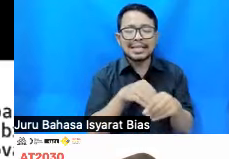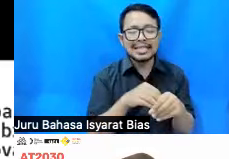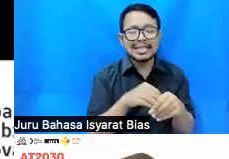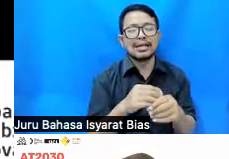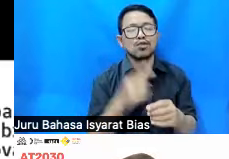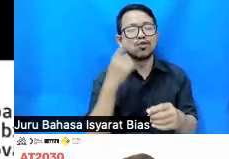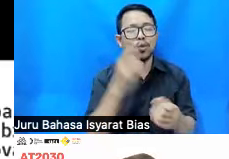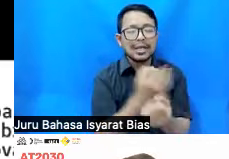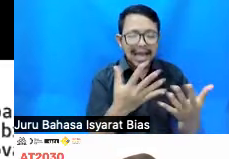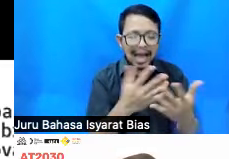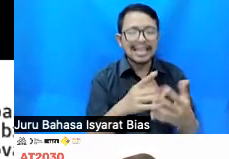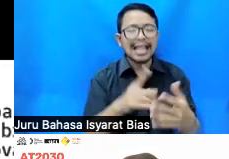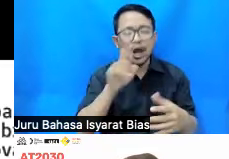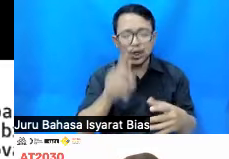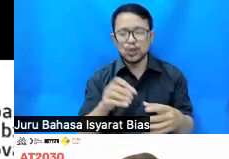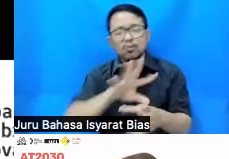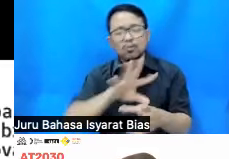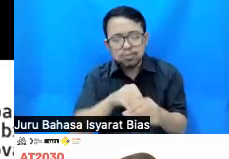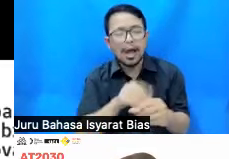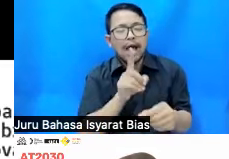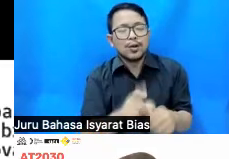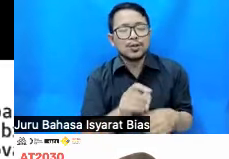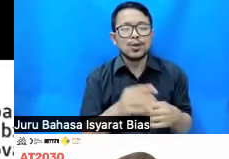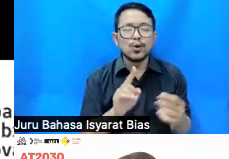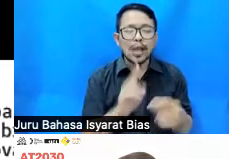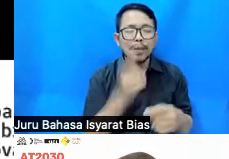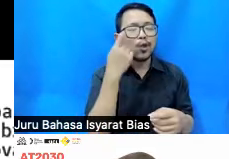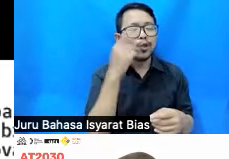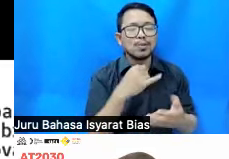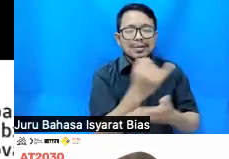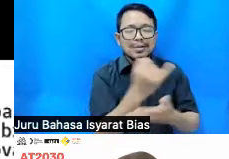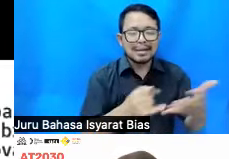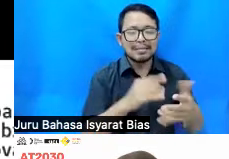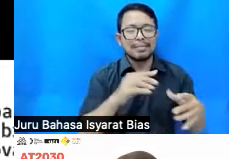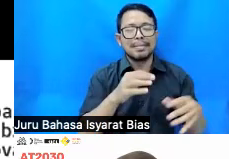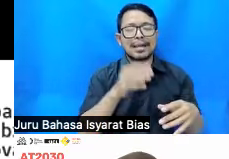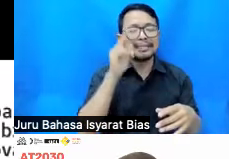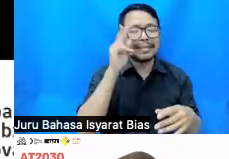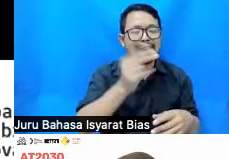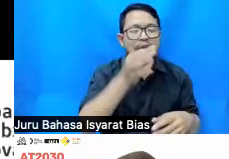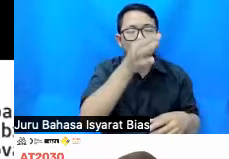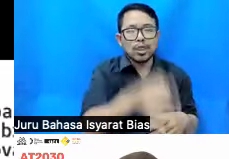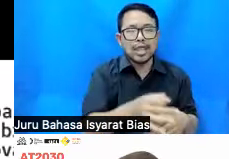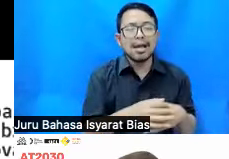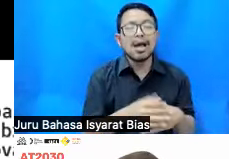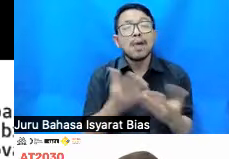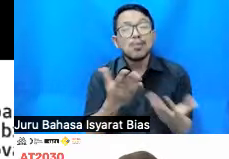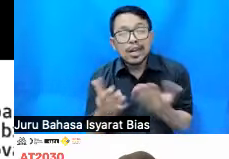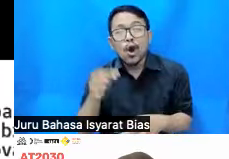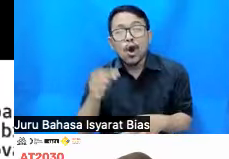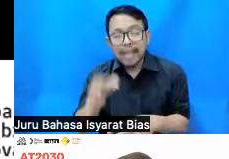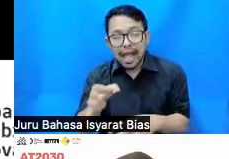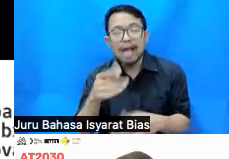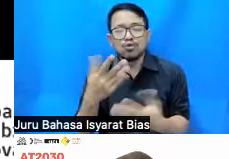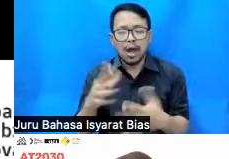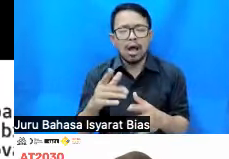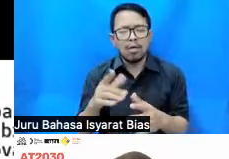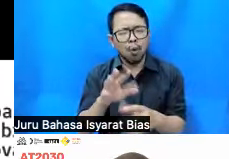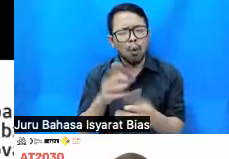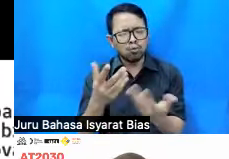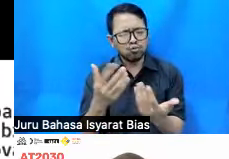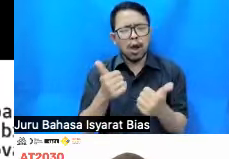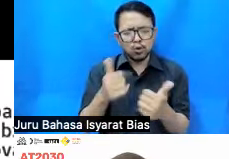So while Solo has some really robust mechanisms for community participation already and really does demonstrate leadership from